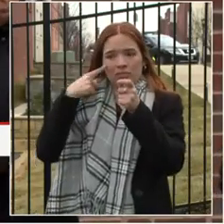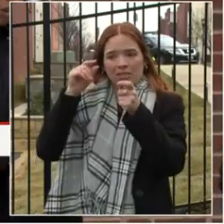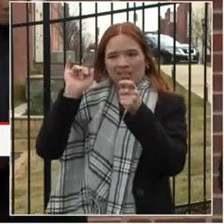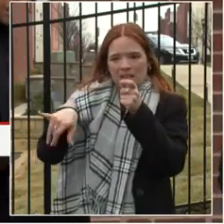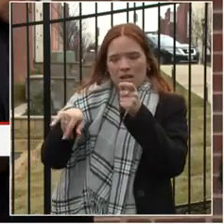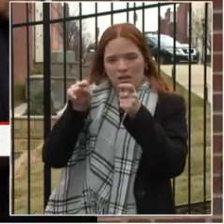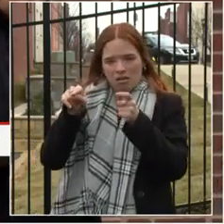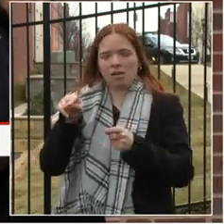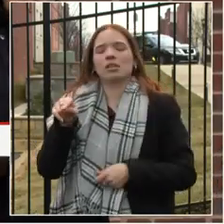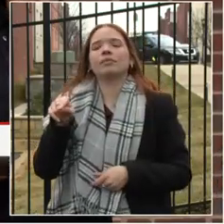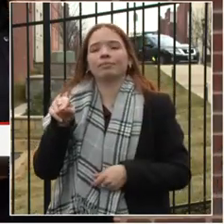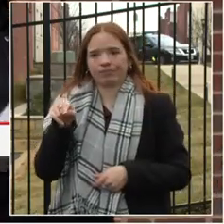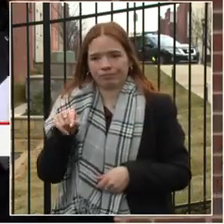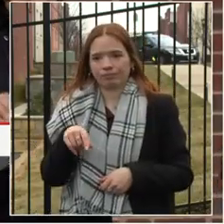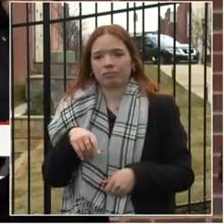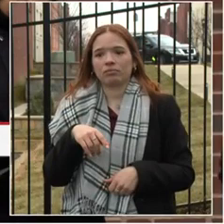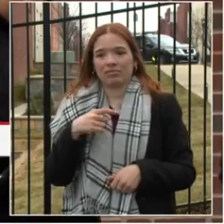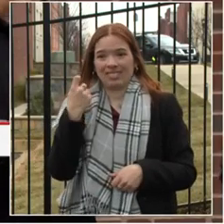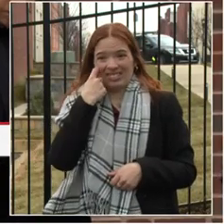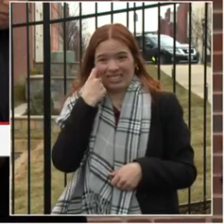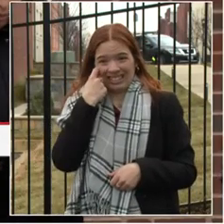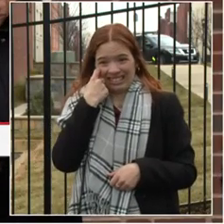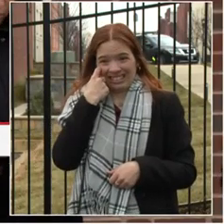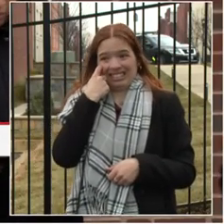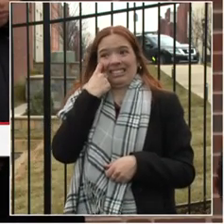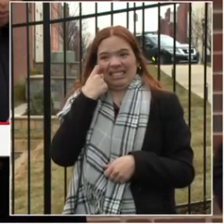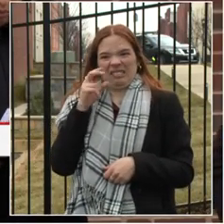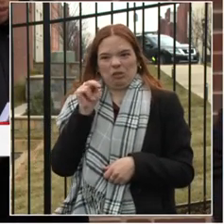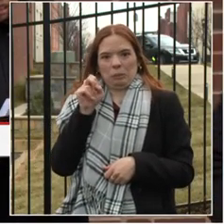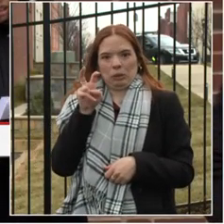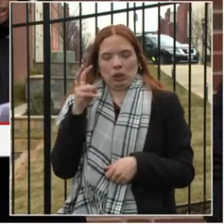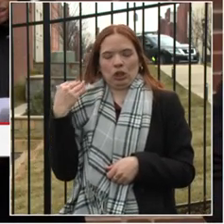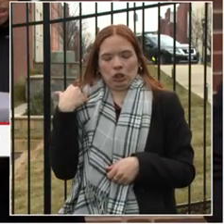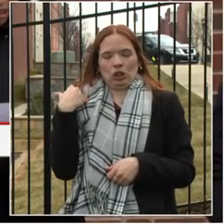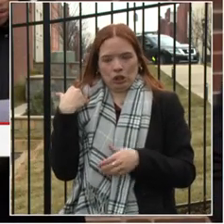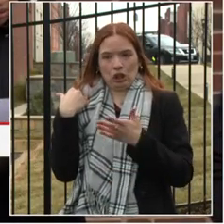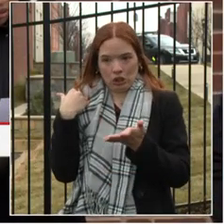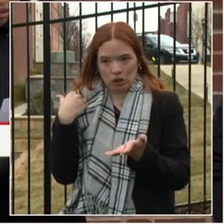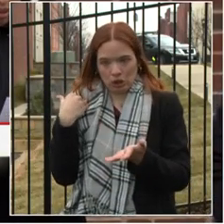opened this past November. And